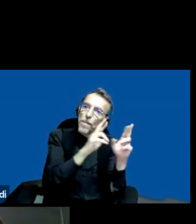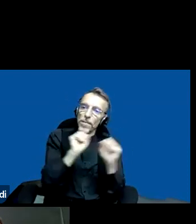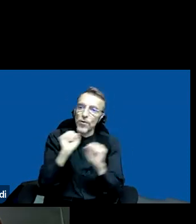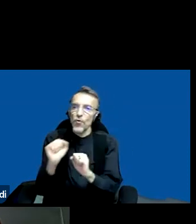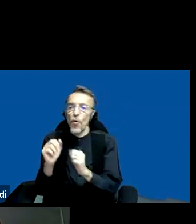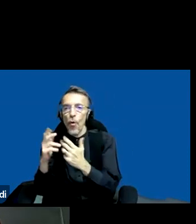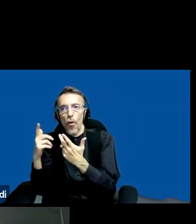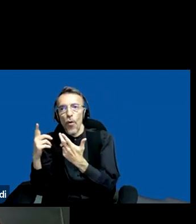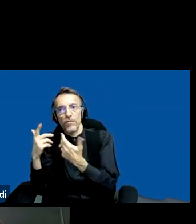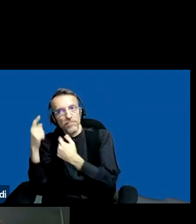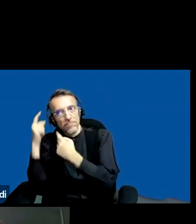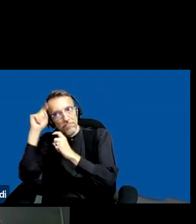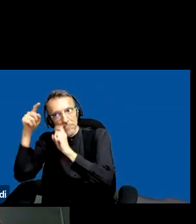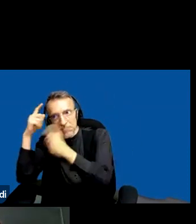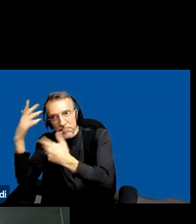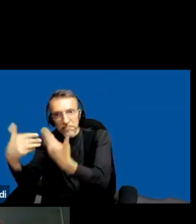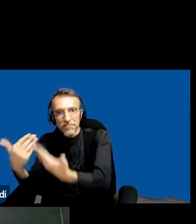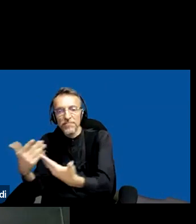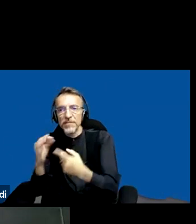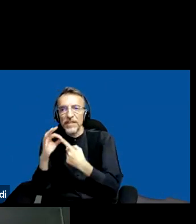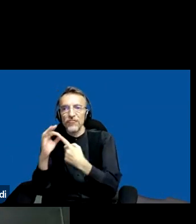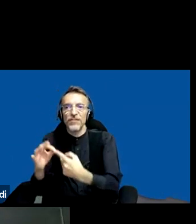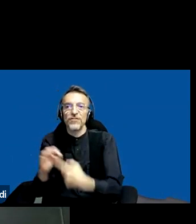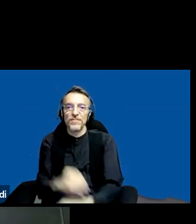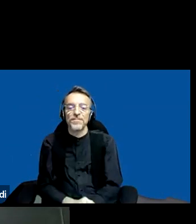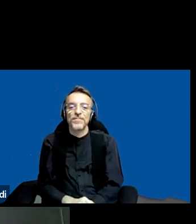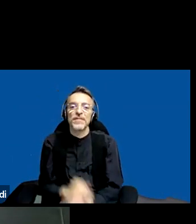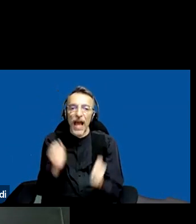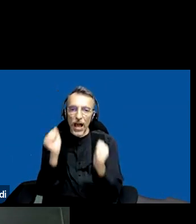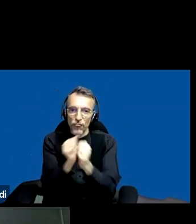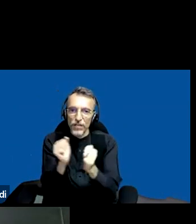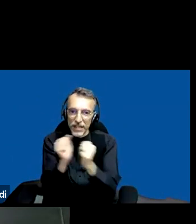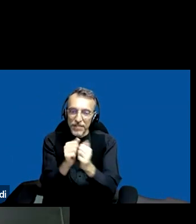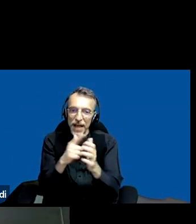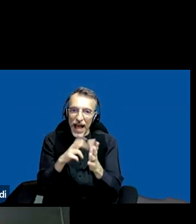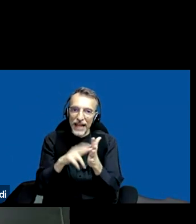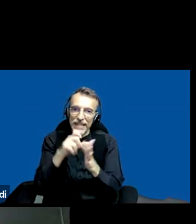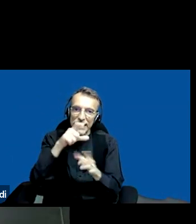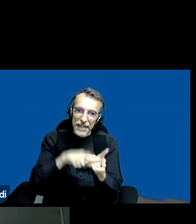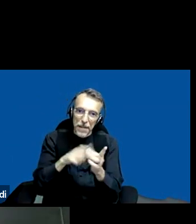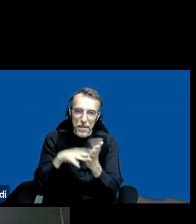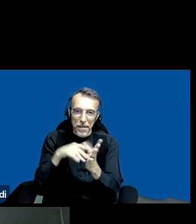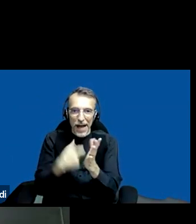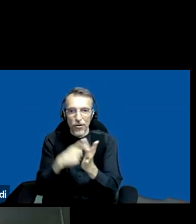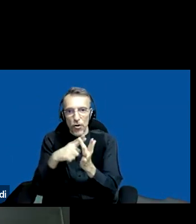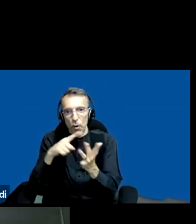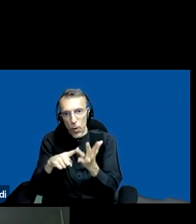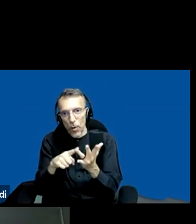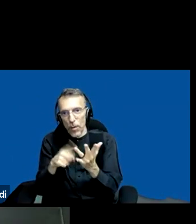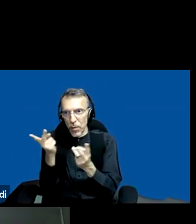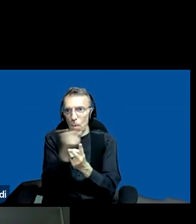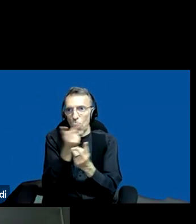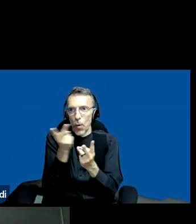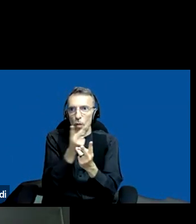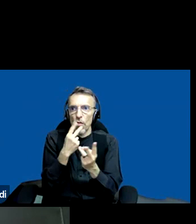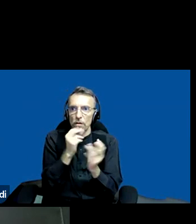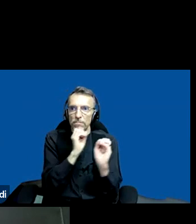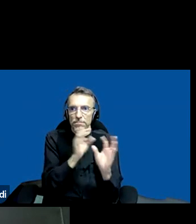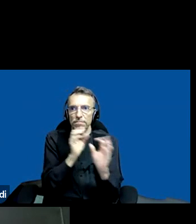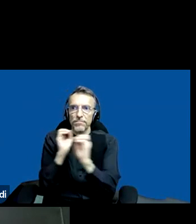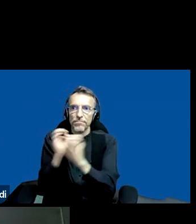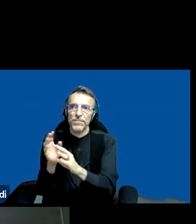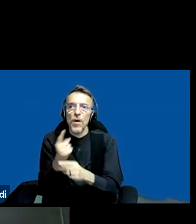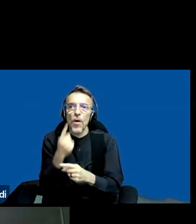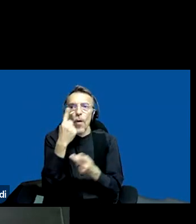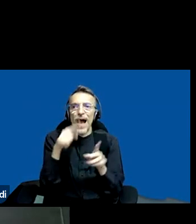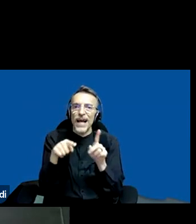to address? I'd certainly agree with what Andy and Mario both said, but I think one of the challenges